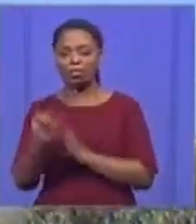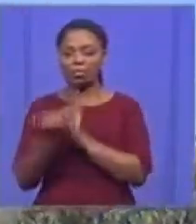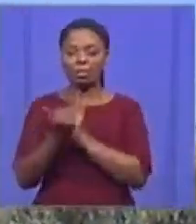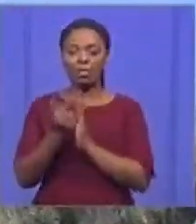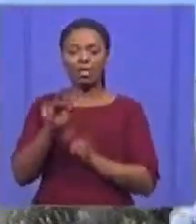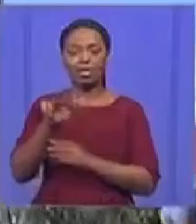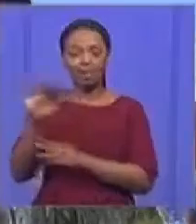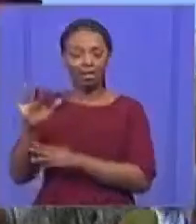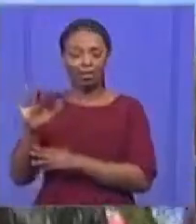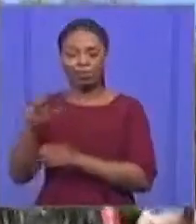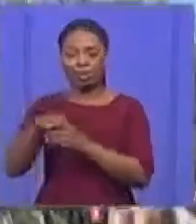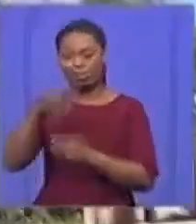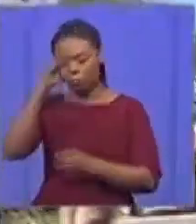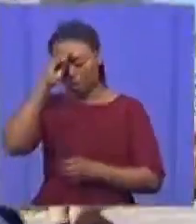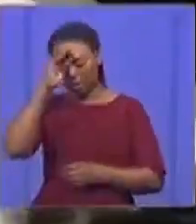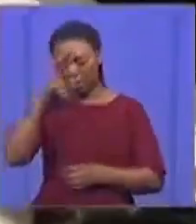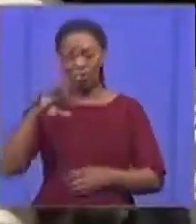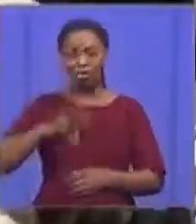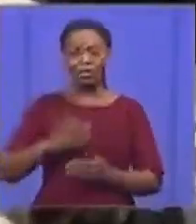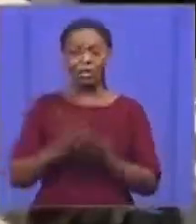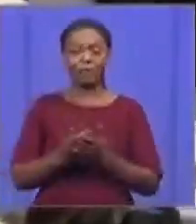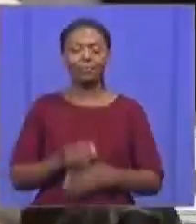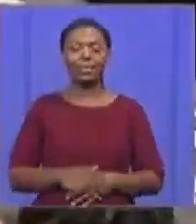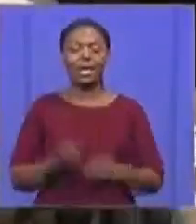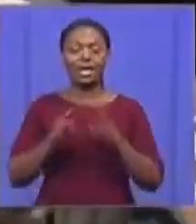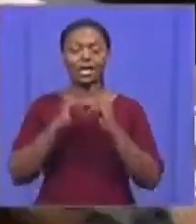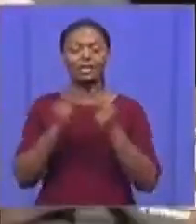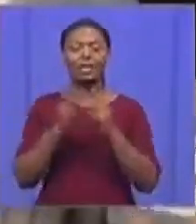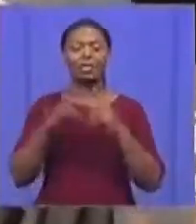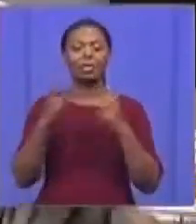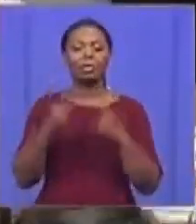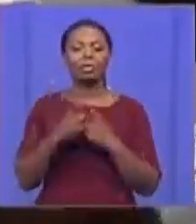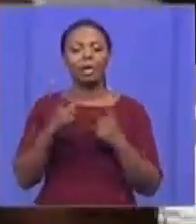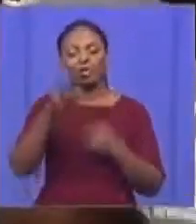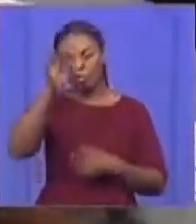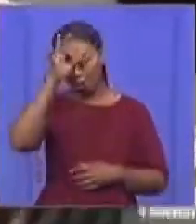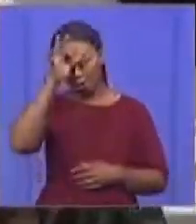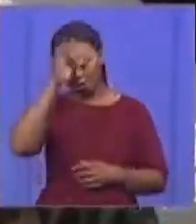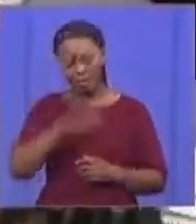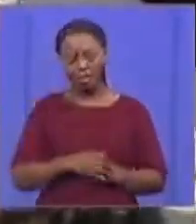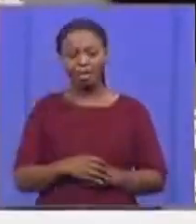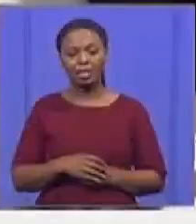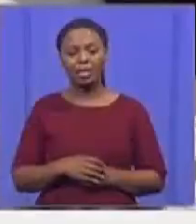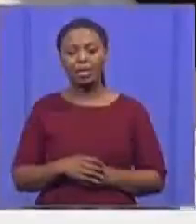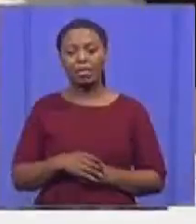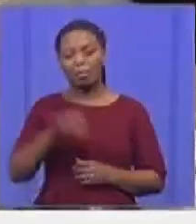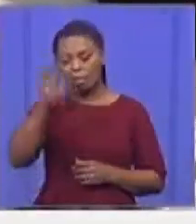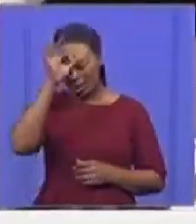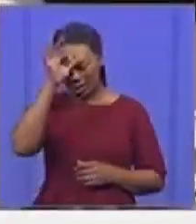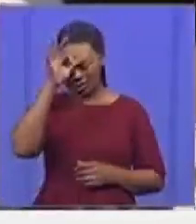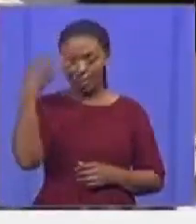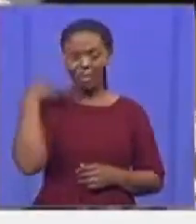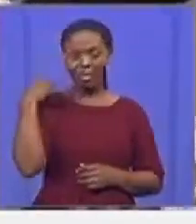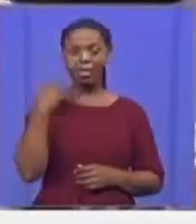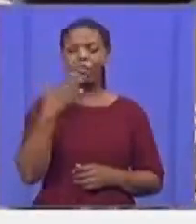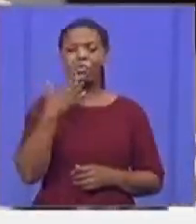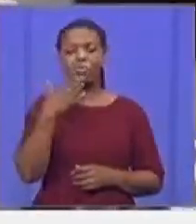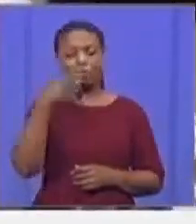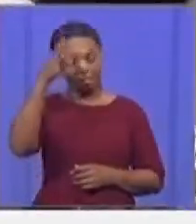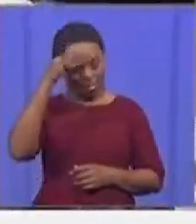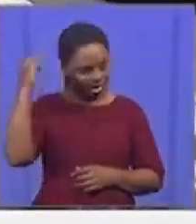1995. Remember that time, who was the National Commissioner of Police? It is the current Police Minister, Ditaba, who is